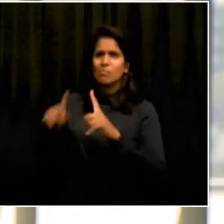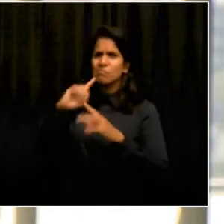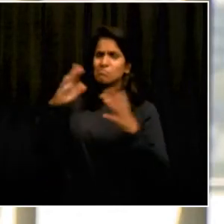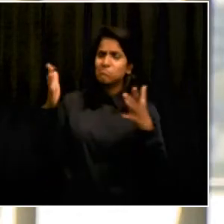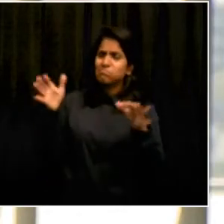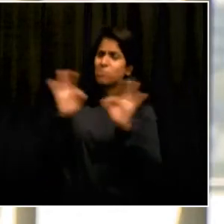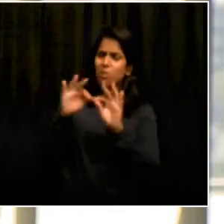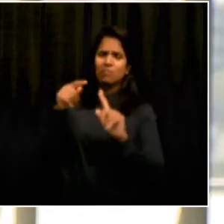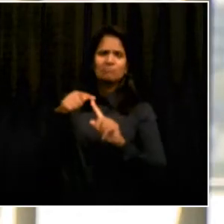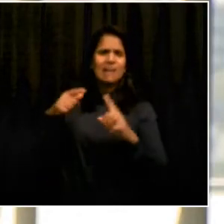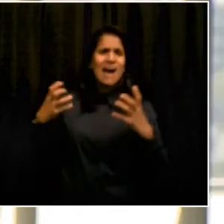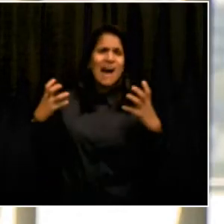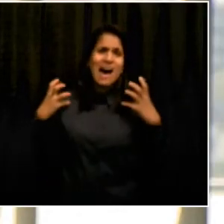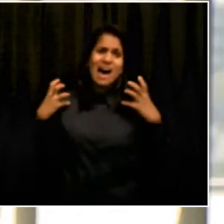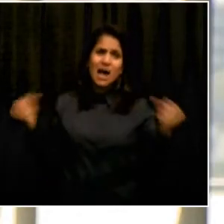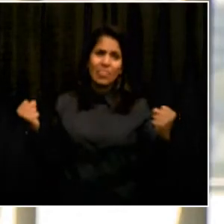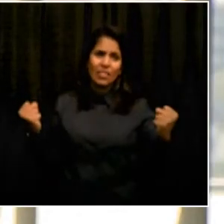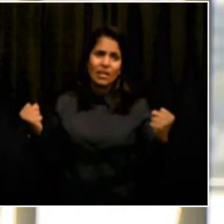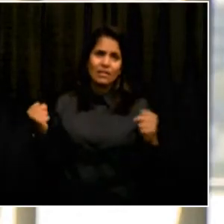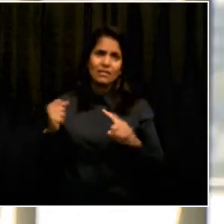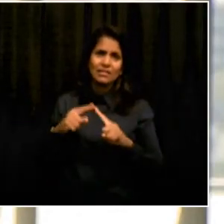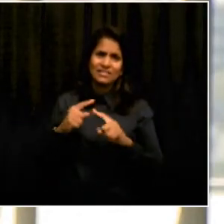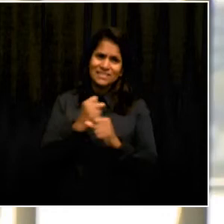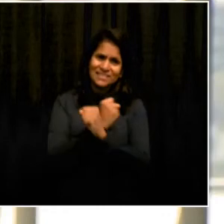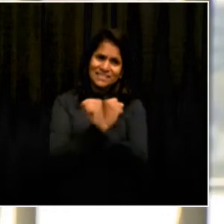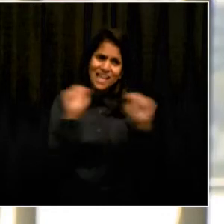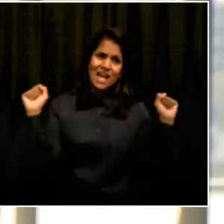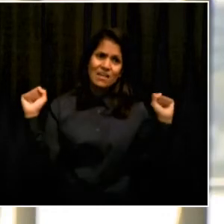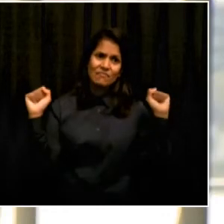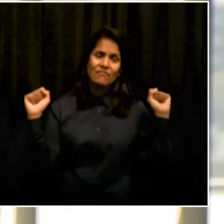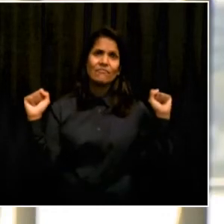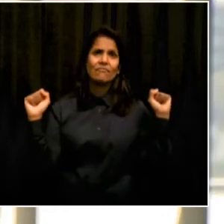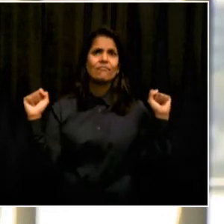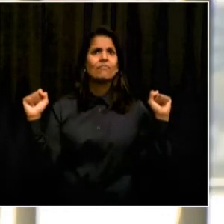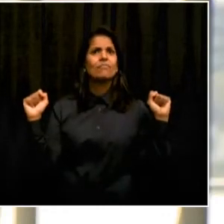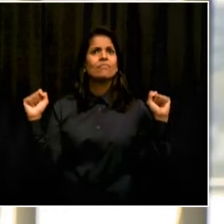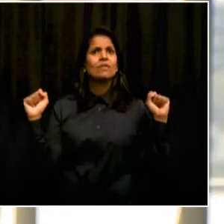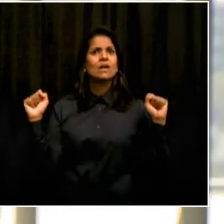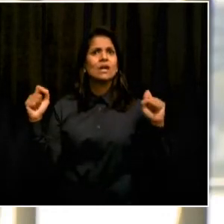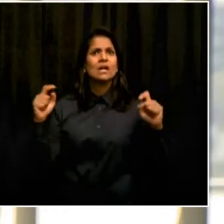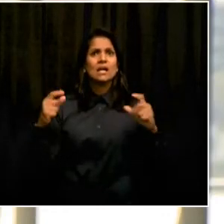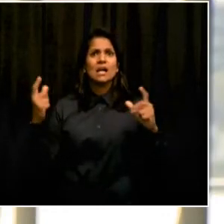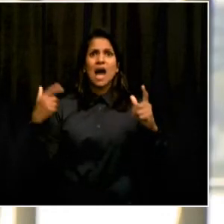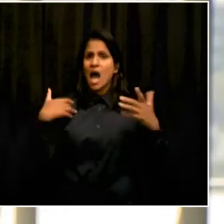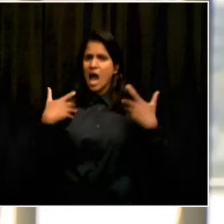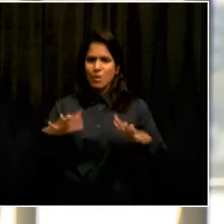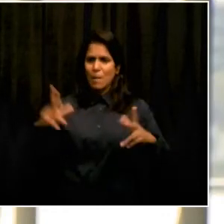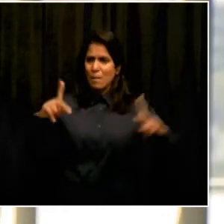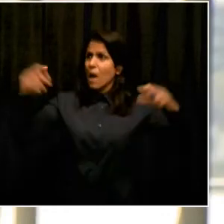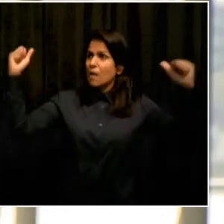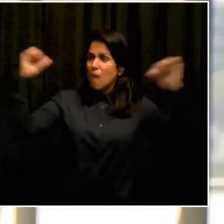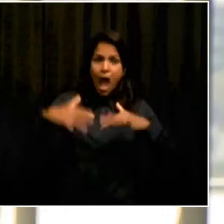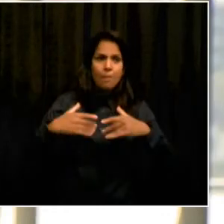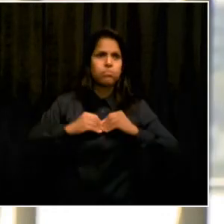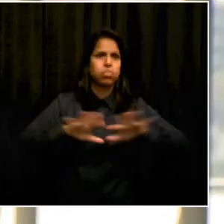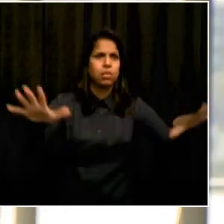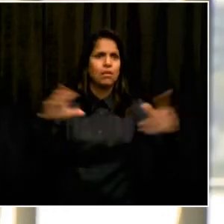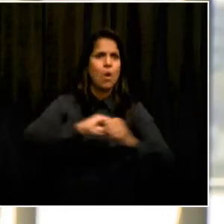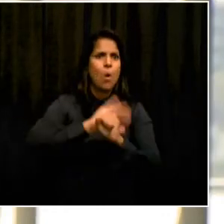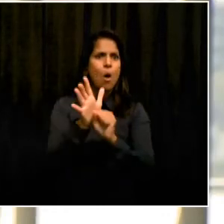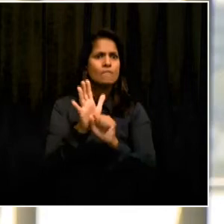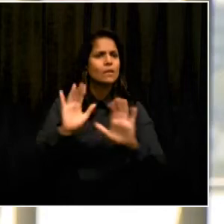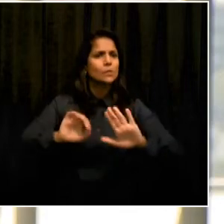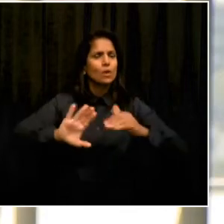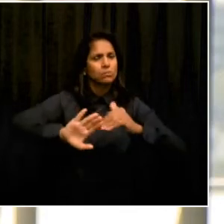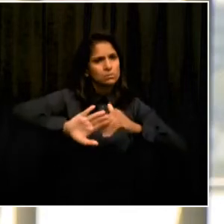whole range of things: testing, making sure that we've got, a plan to disperse the vaccine as soon as it's available, all of those things.